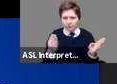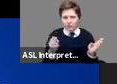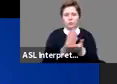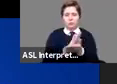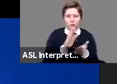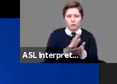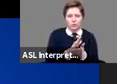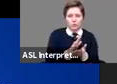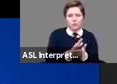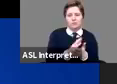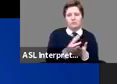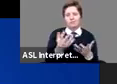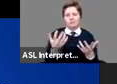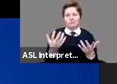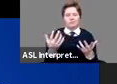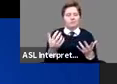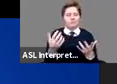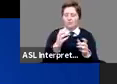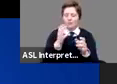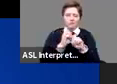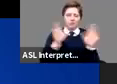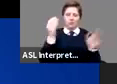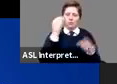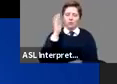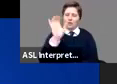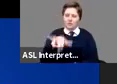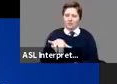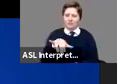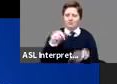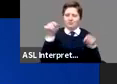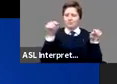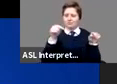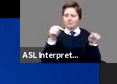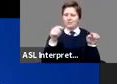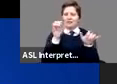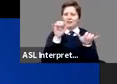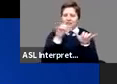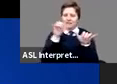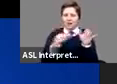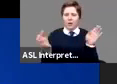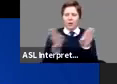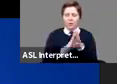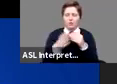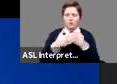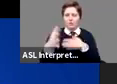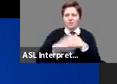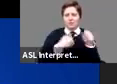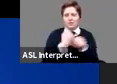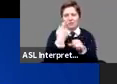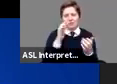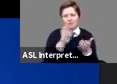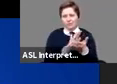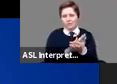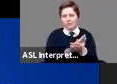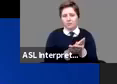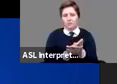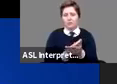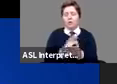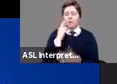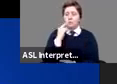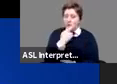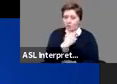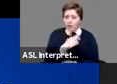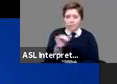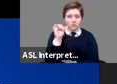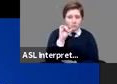cares, we heard that plain as day that those to stay closed for the rest of the year. Restaurants and bars are going to stay closed